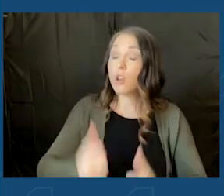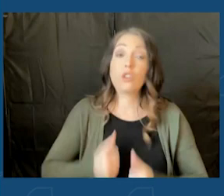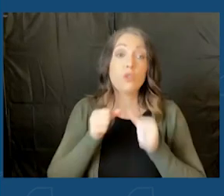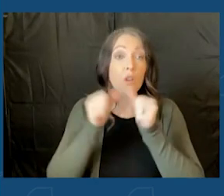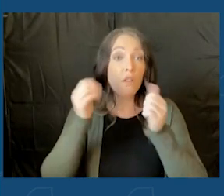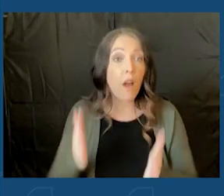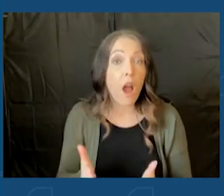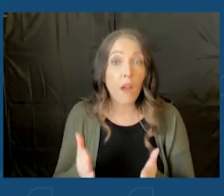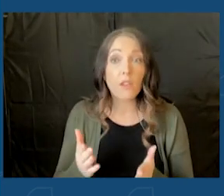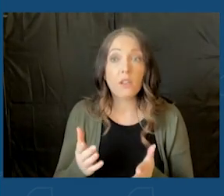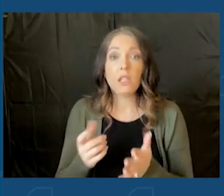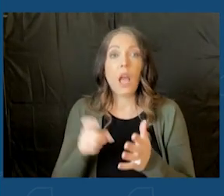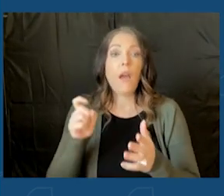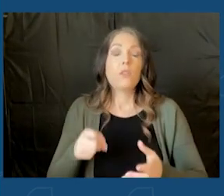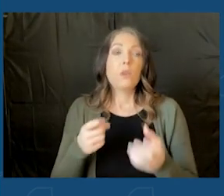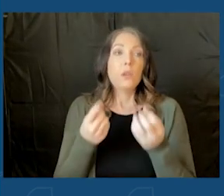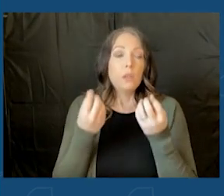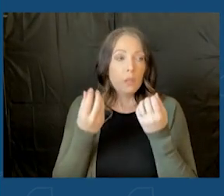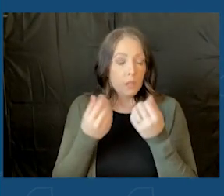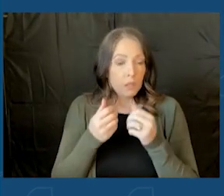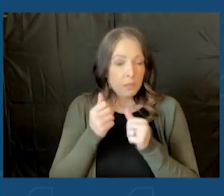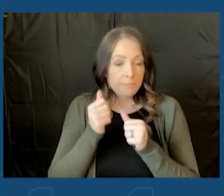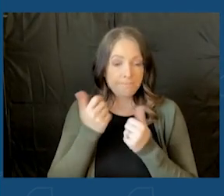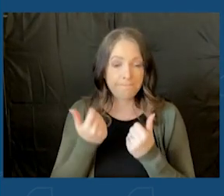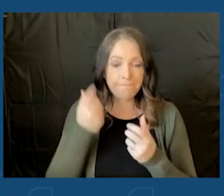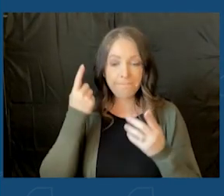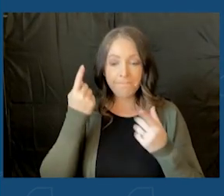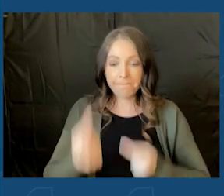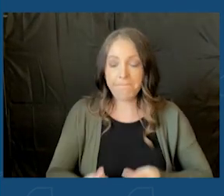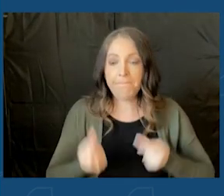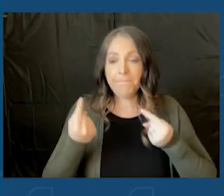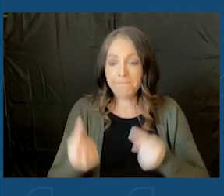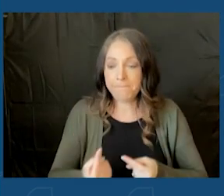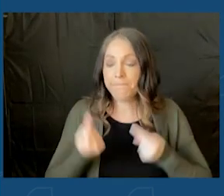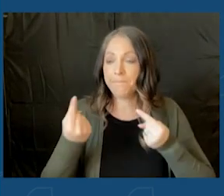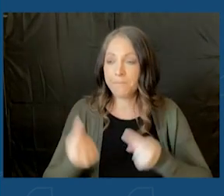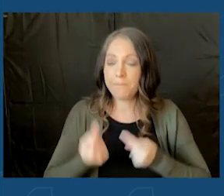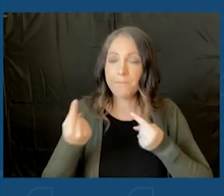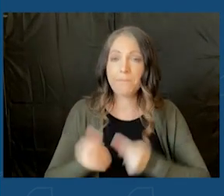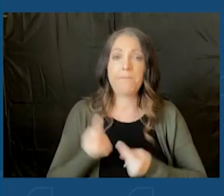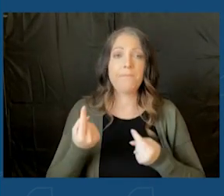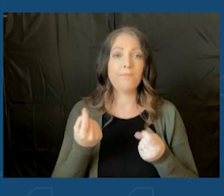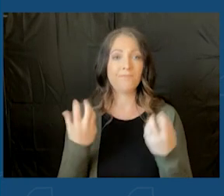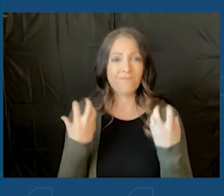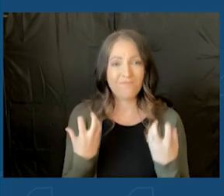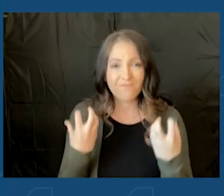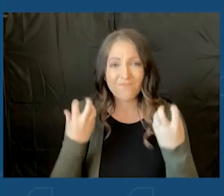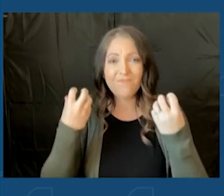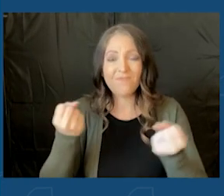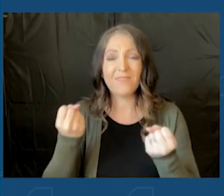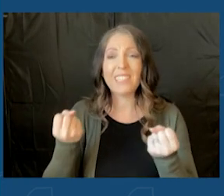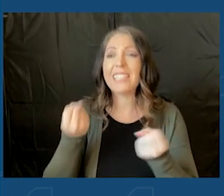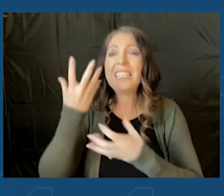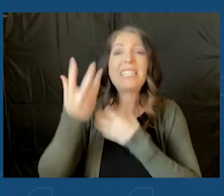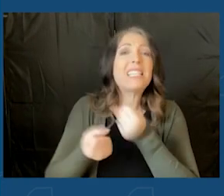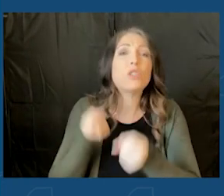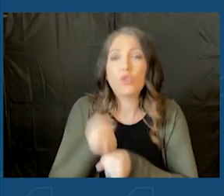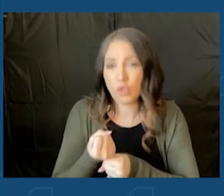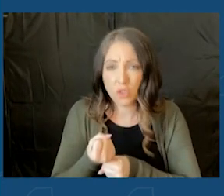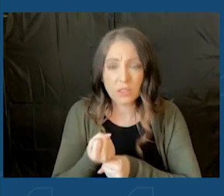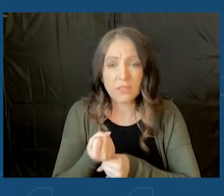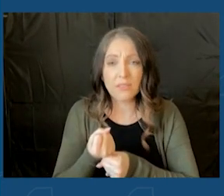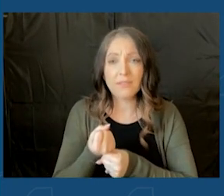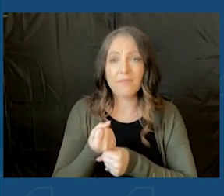with the abuses committed against them, let alone to summon the courage to come forward to report the abuse, to